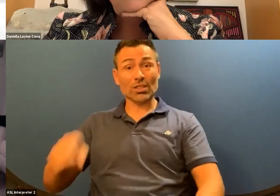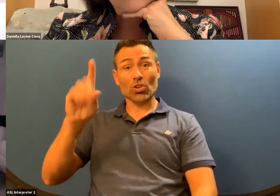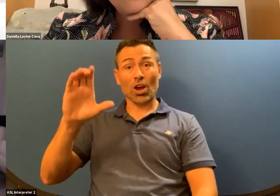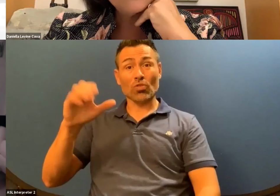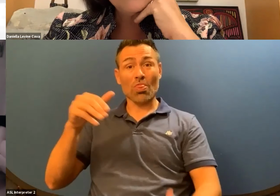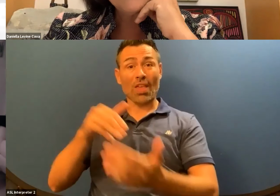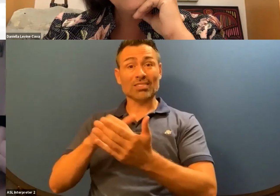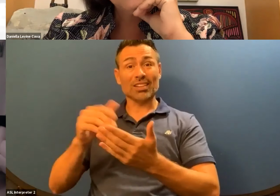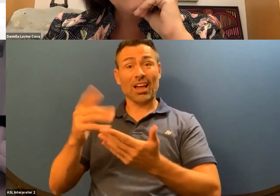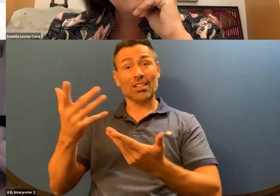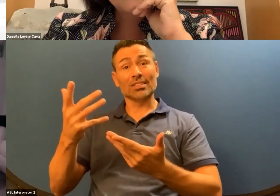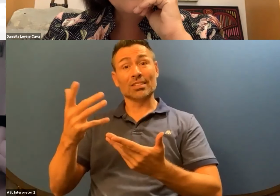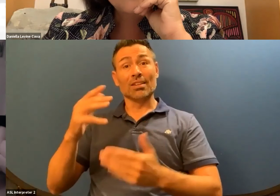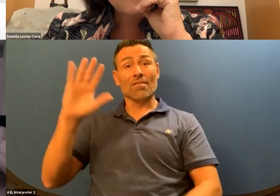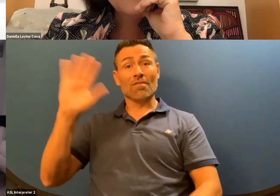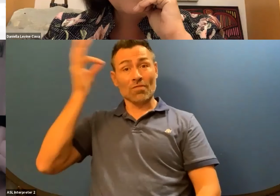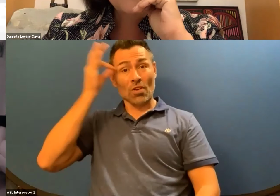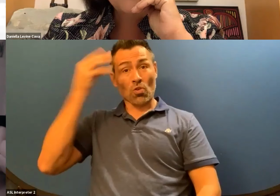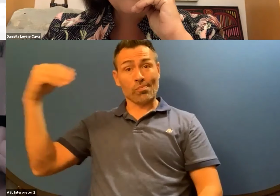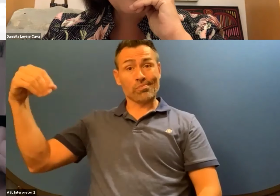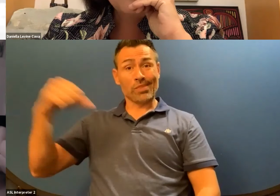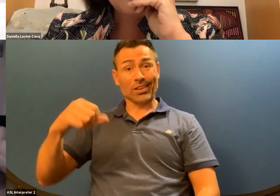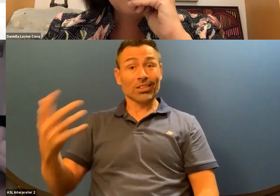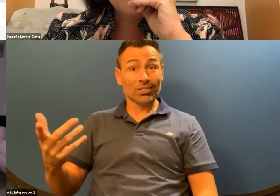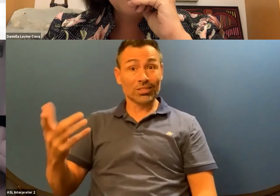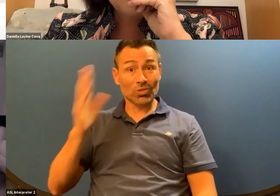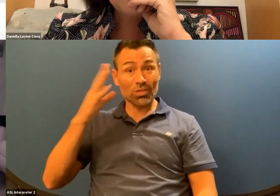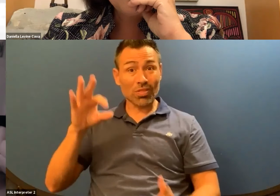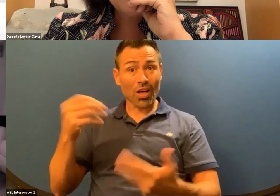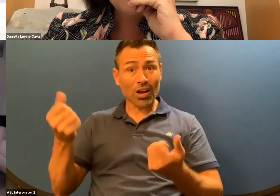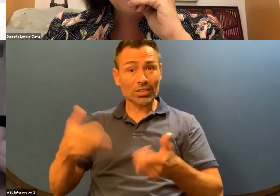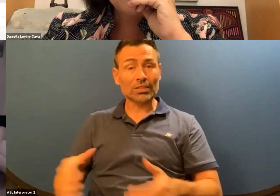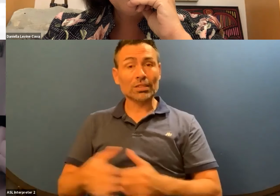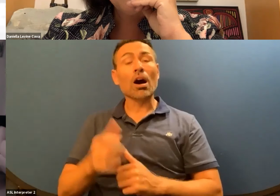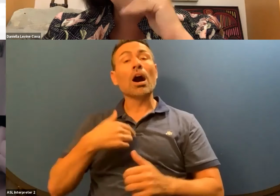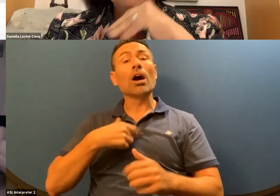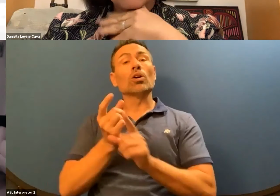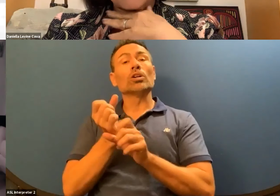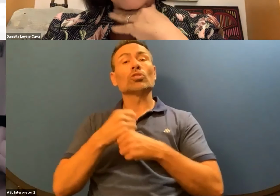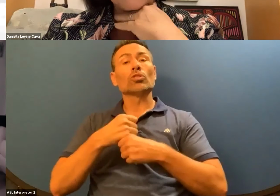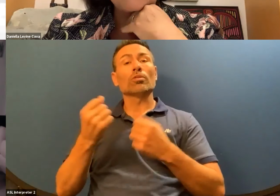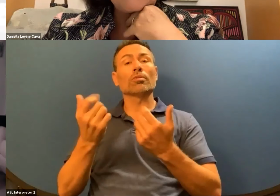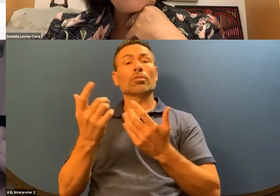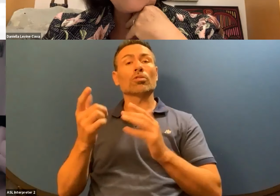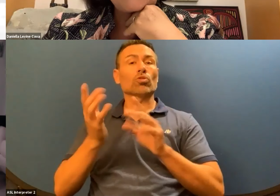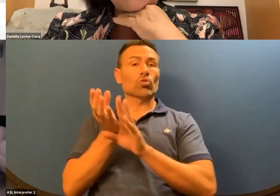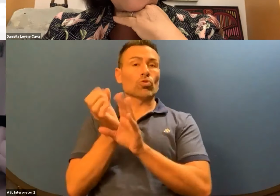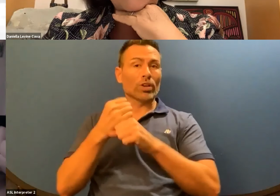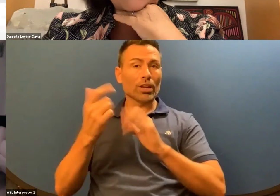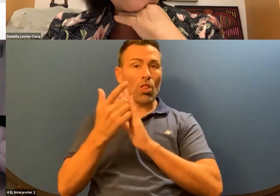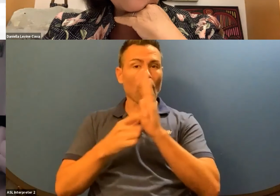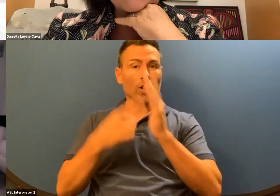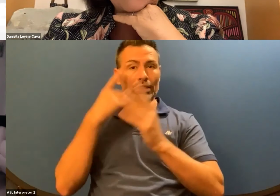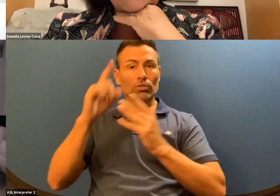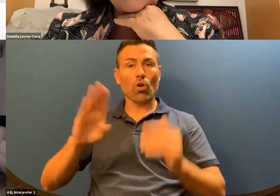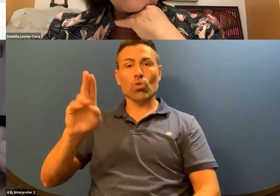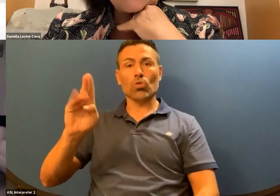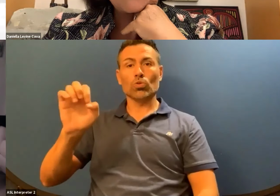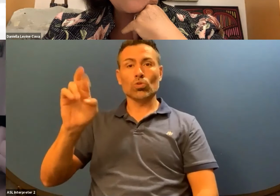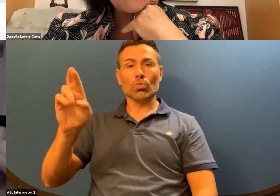I created the legislation that opened the door for Uber and Lyft to work in our community legally. I mentioned already it